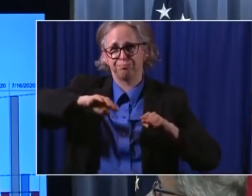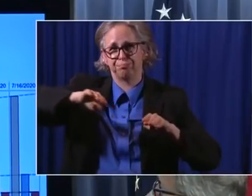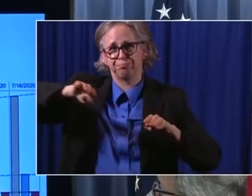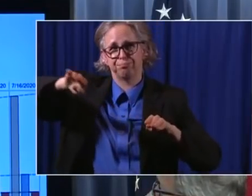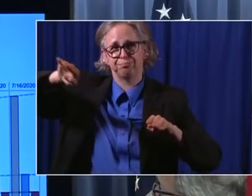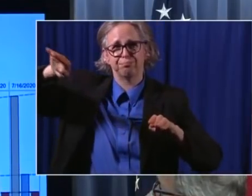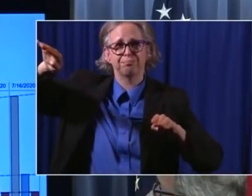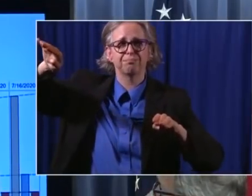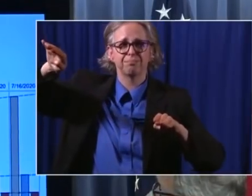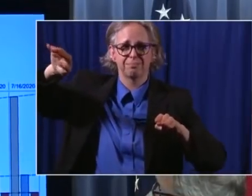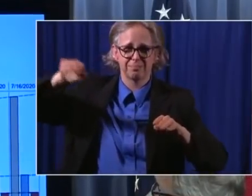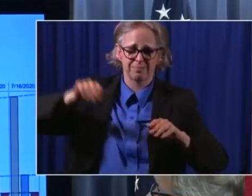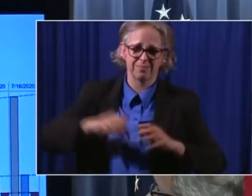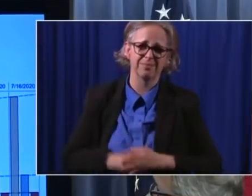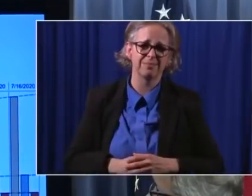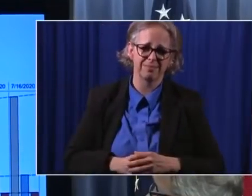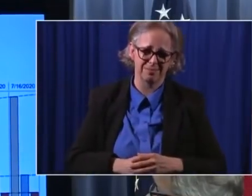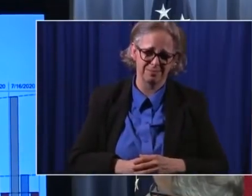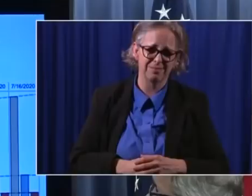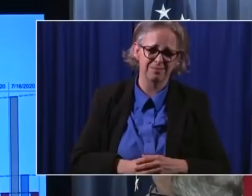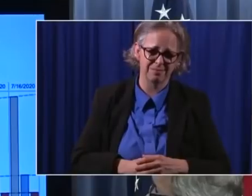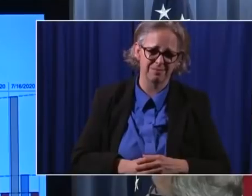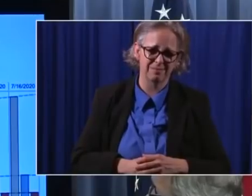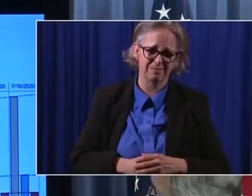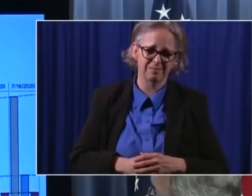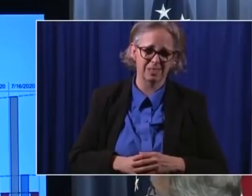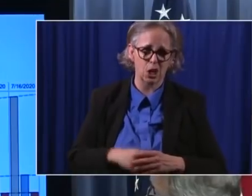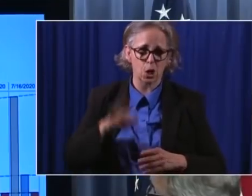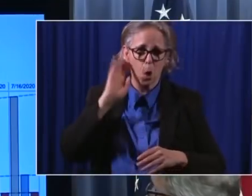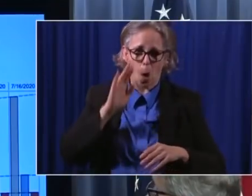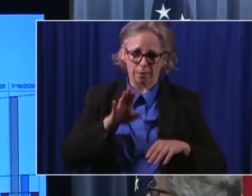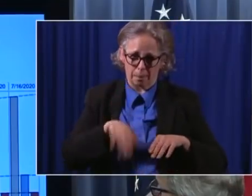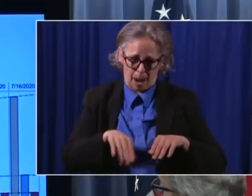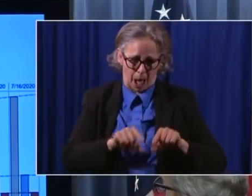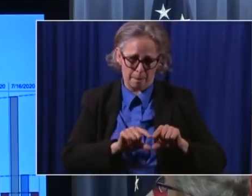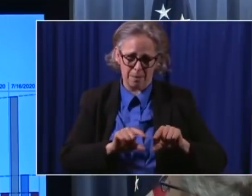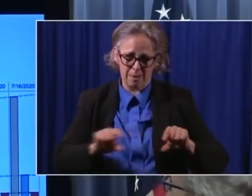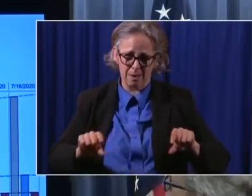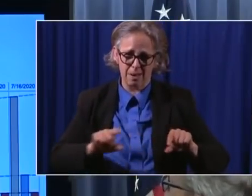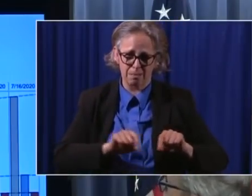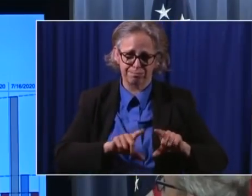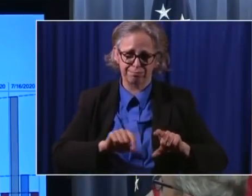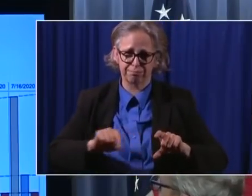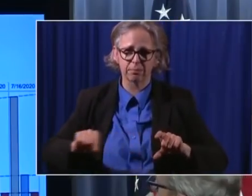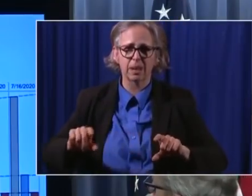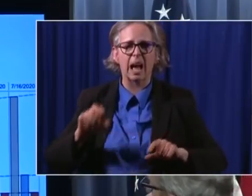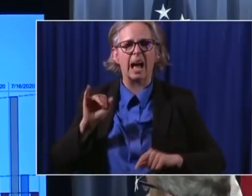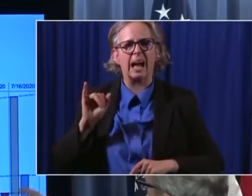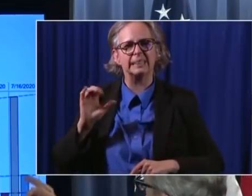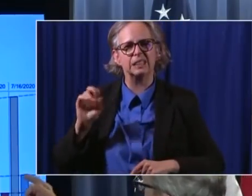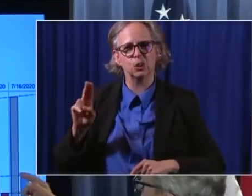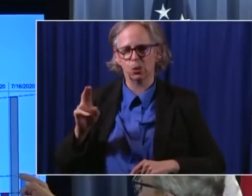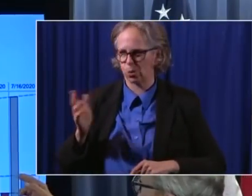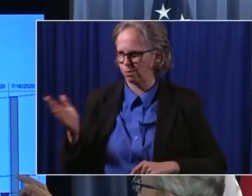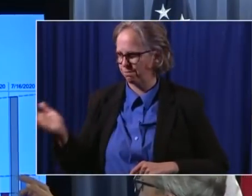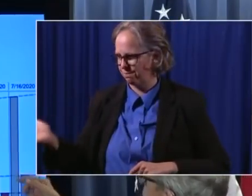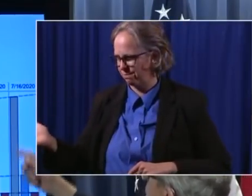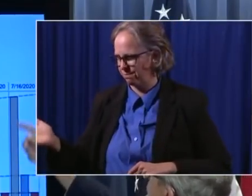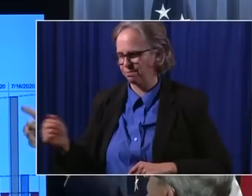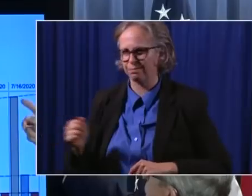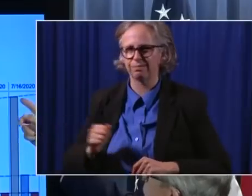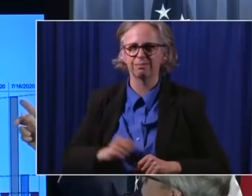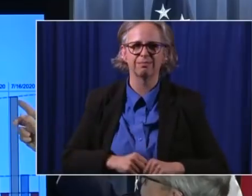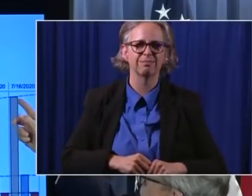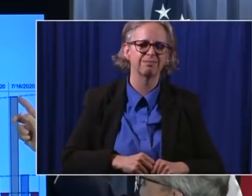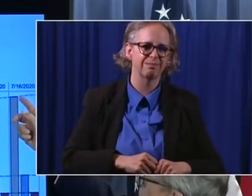up in regard to those who are in ICU. Not a sharp increase,